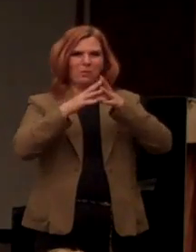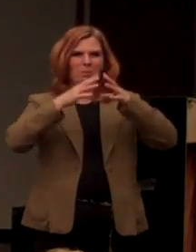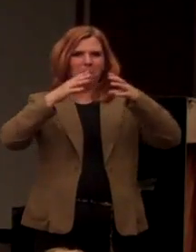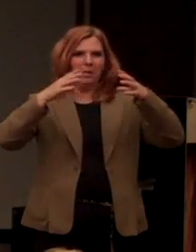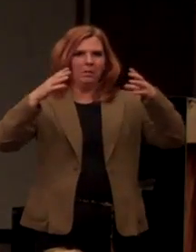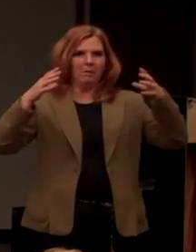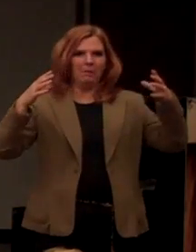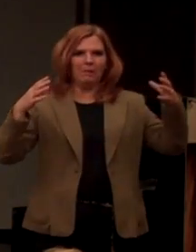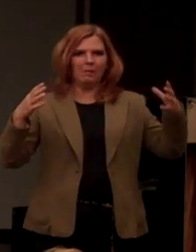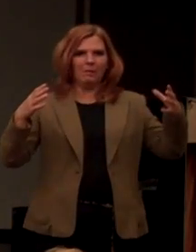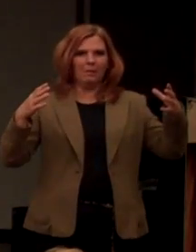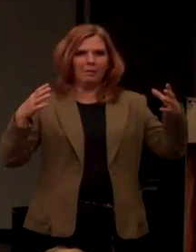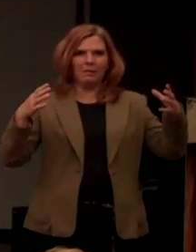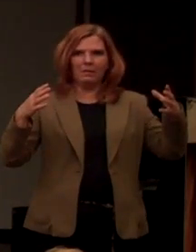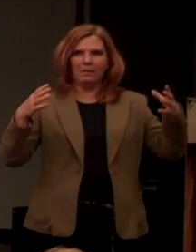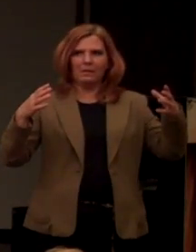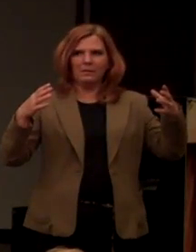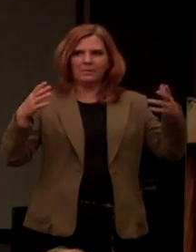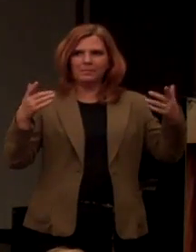big